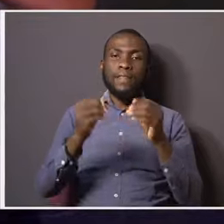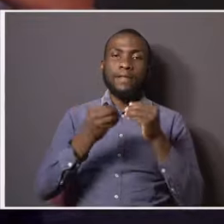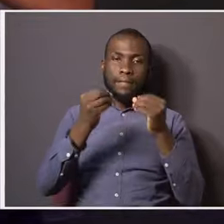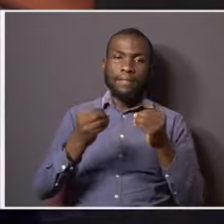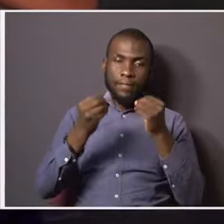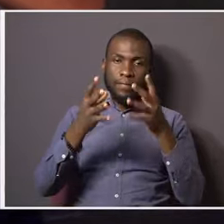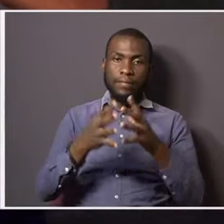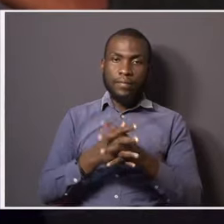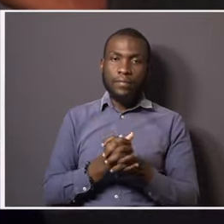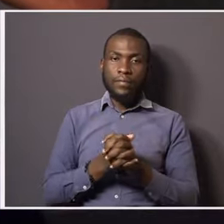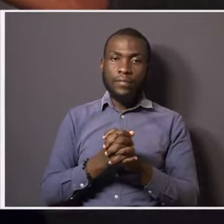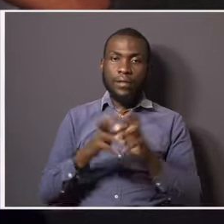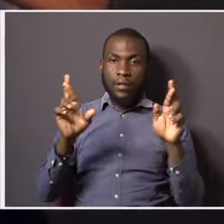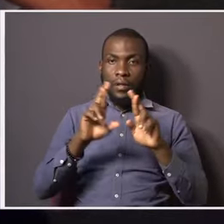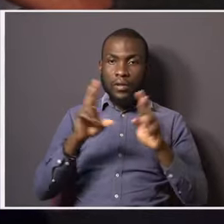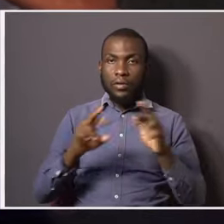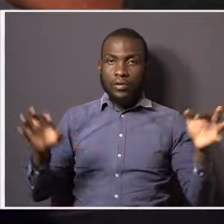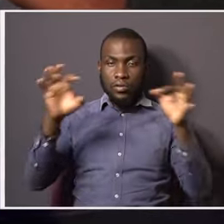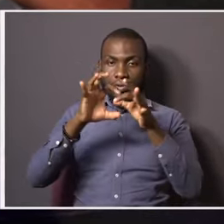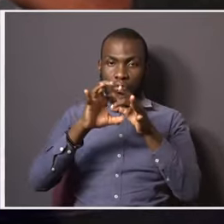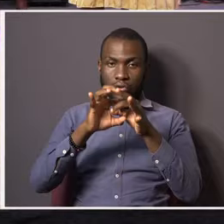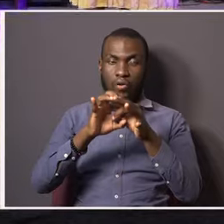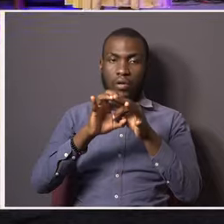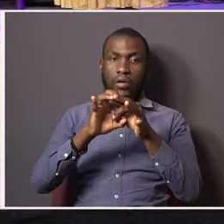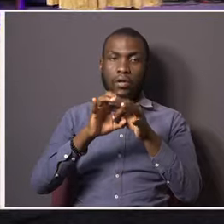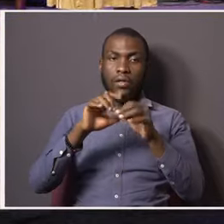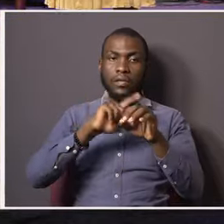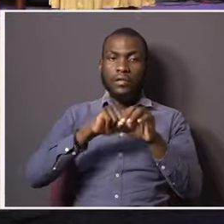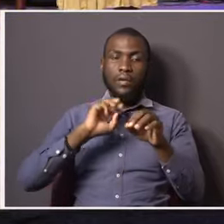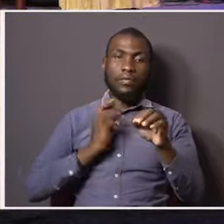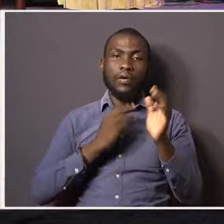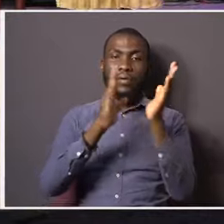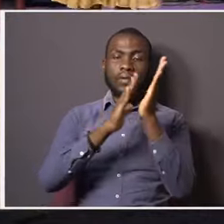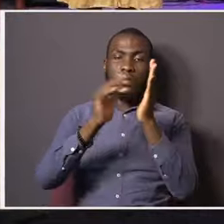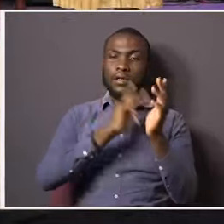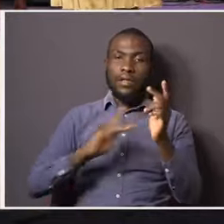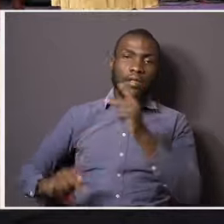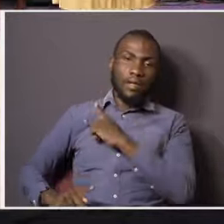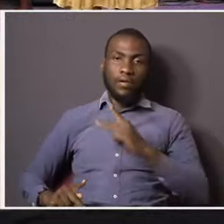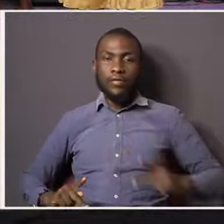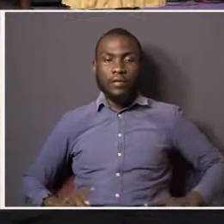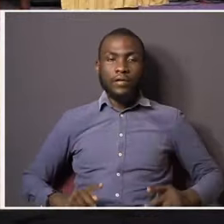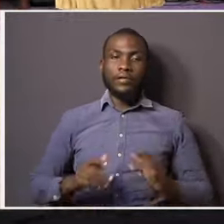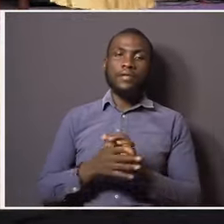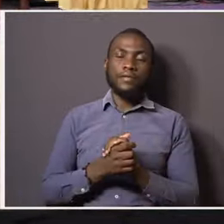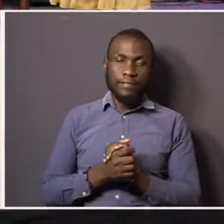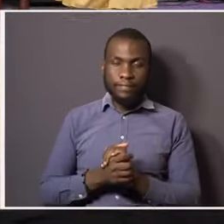Hallelujah! Are you ready to join me this day as we praise the King of Kings?